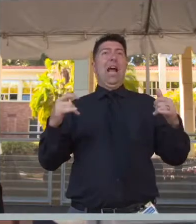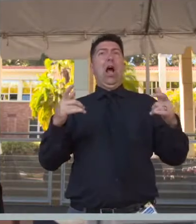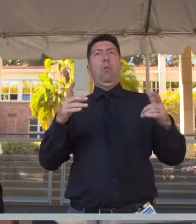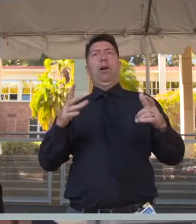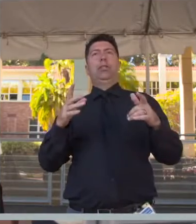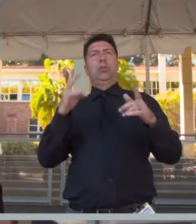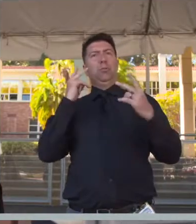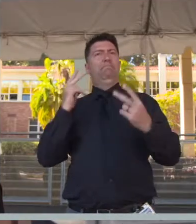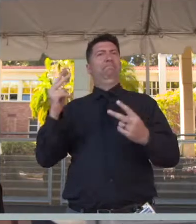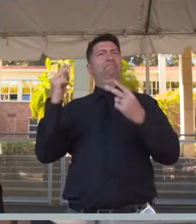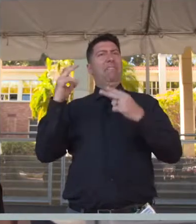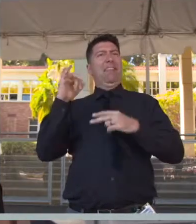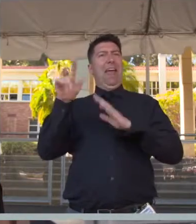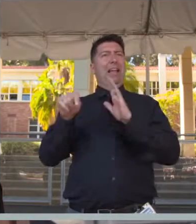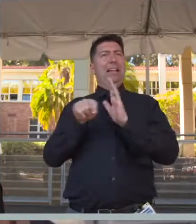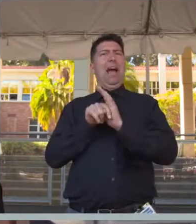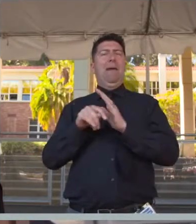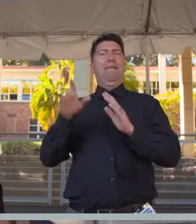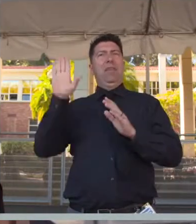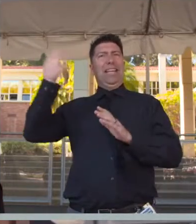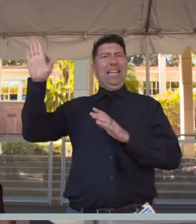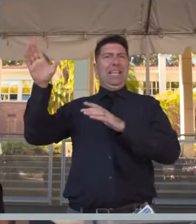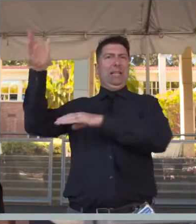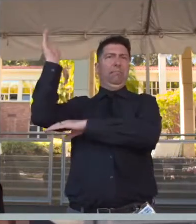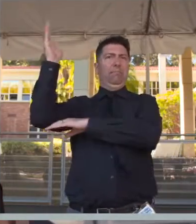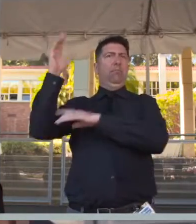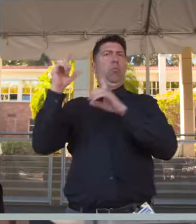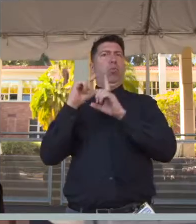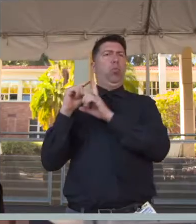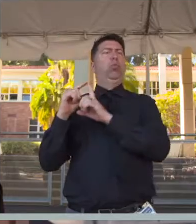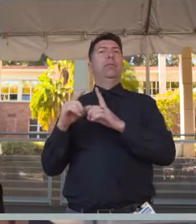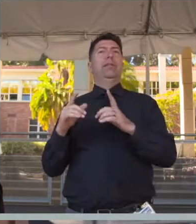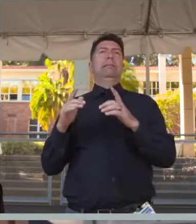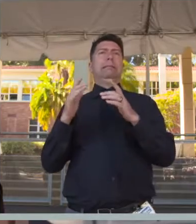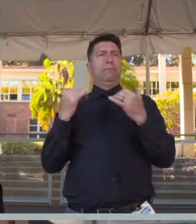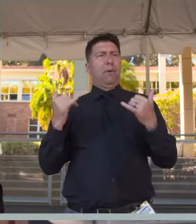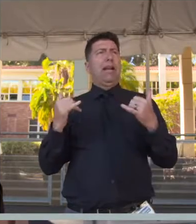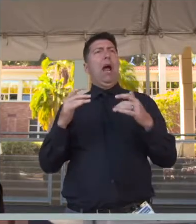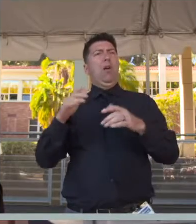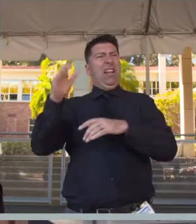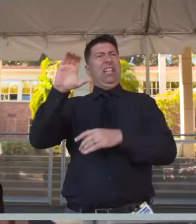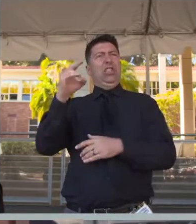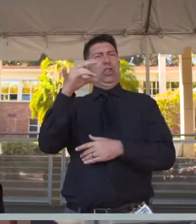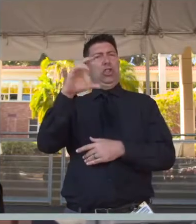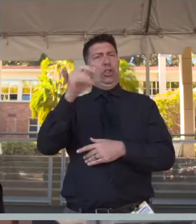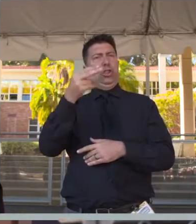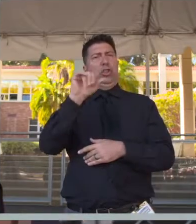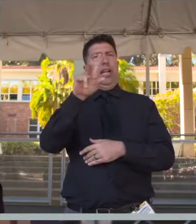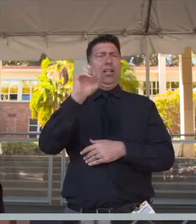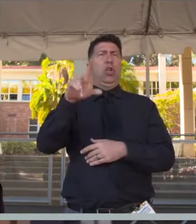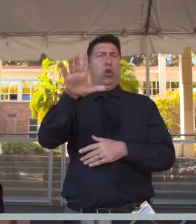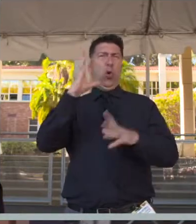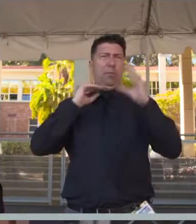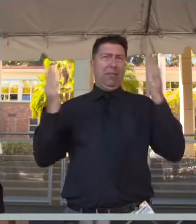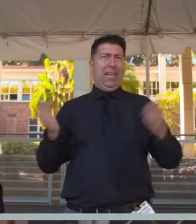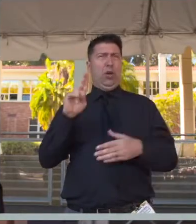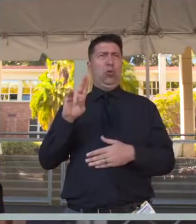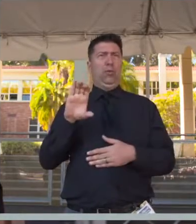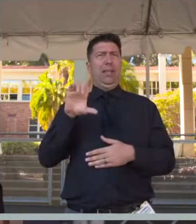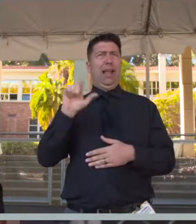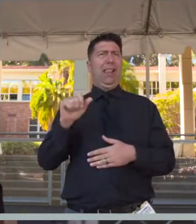that moment with an acknowledgement of his words. More than anything, the Chancellor hoped that your experience at UCLA